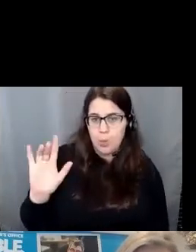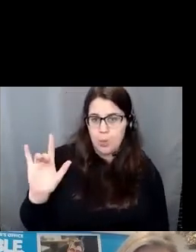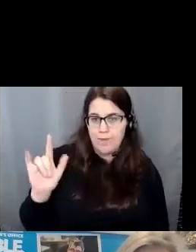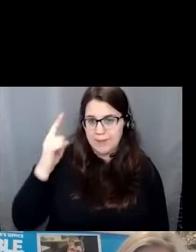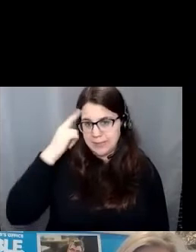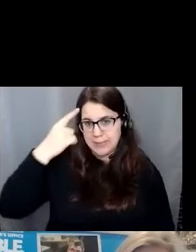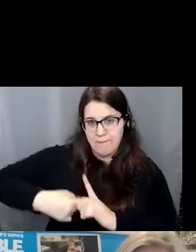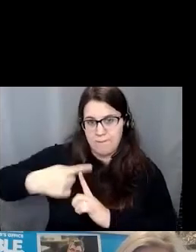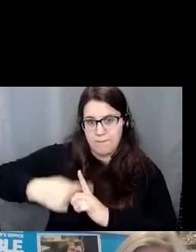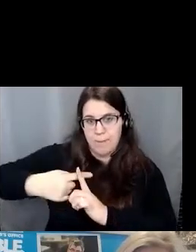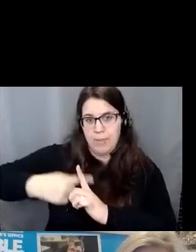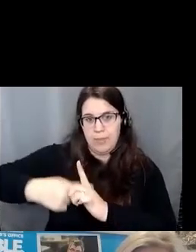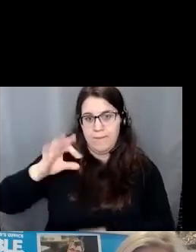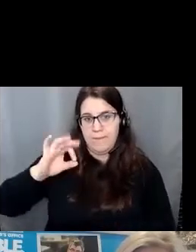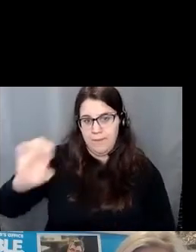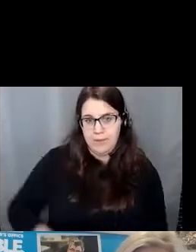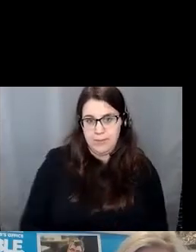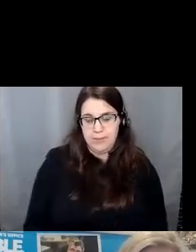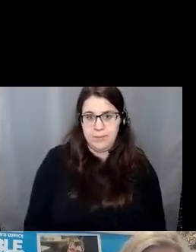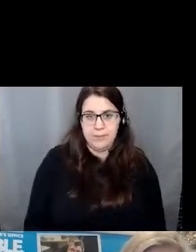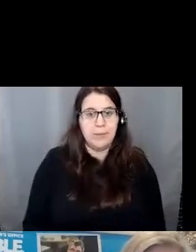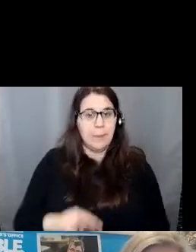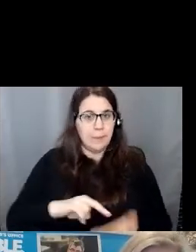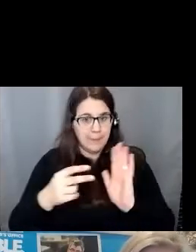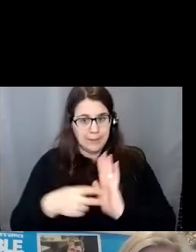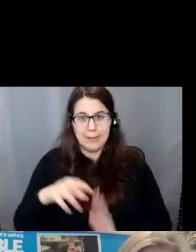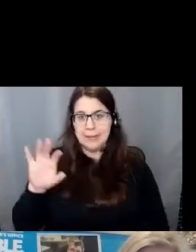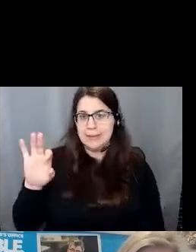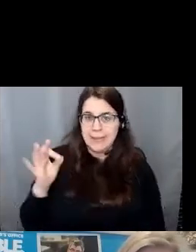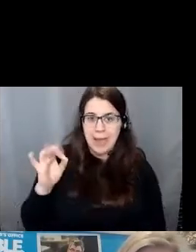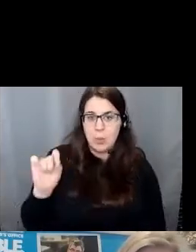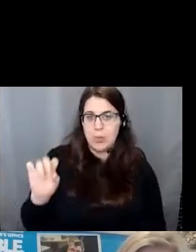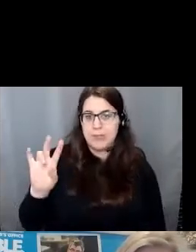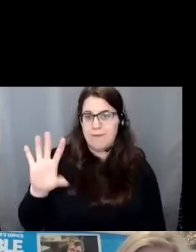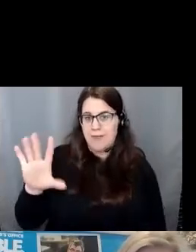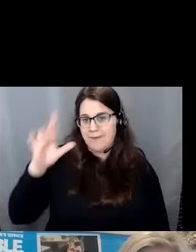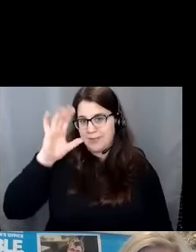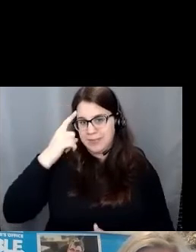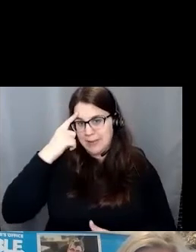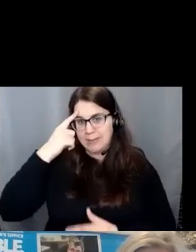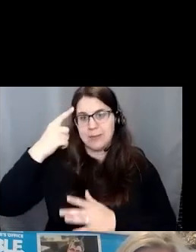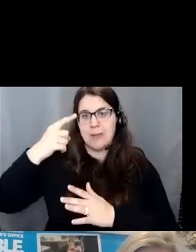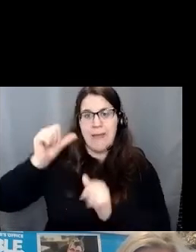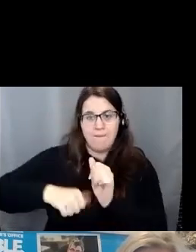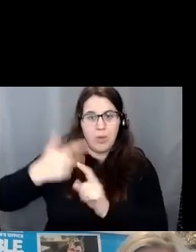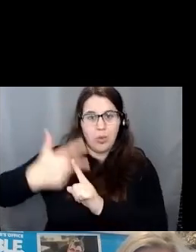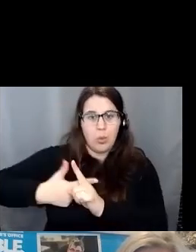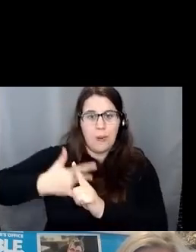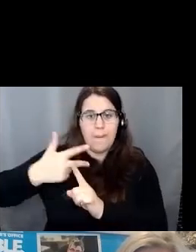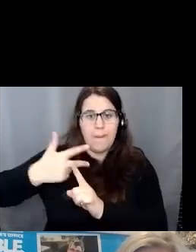fee. So there is $9.75 that is billed quarterly. There is an asset-based fee on